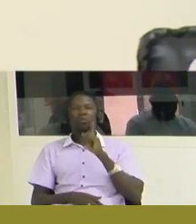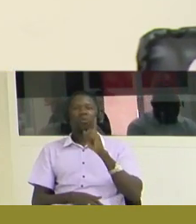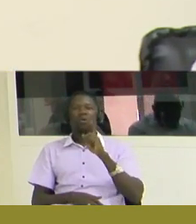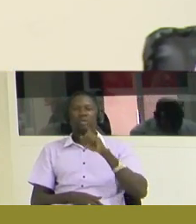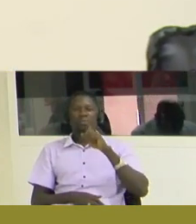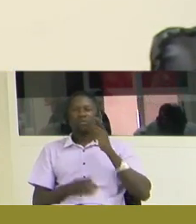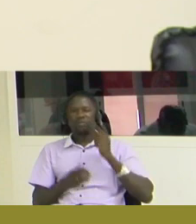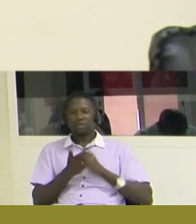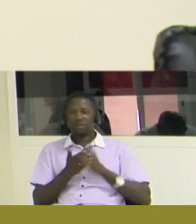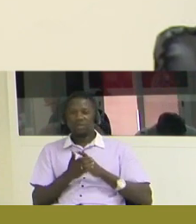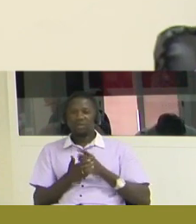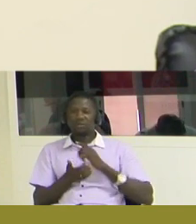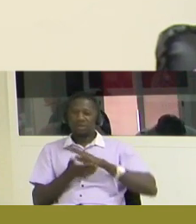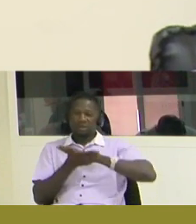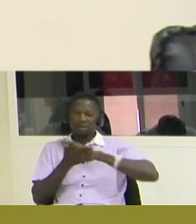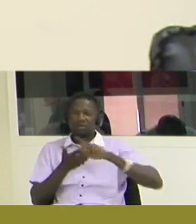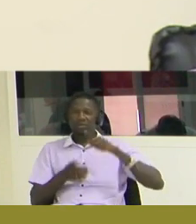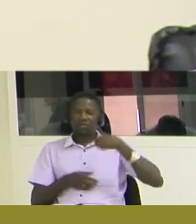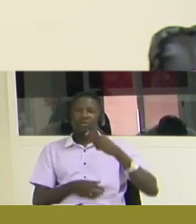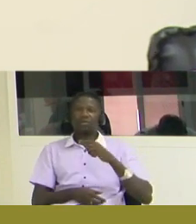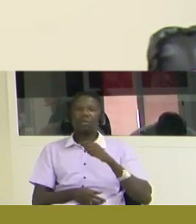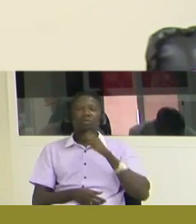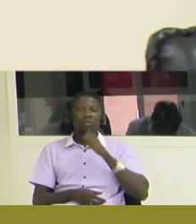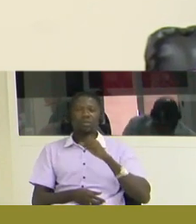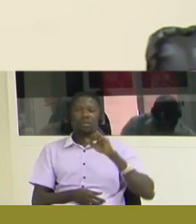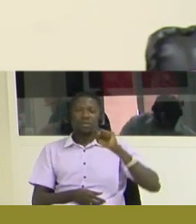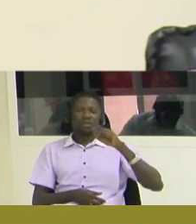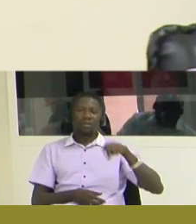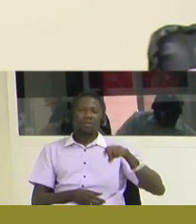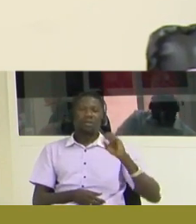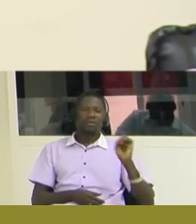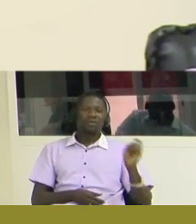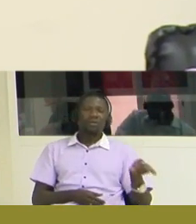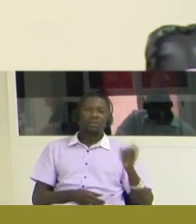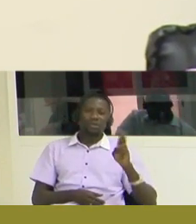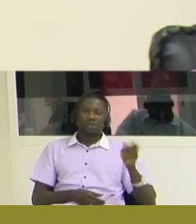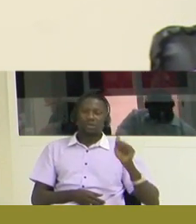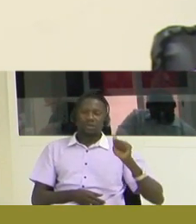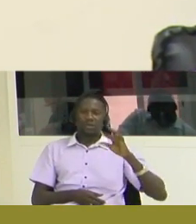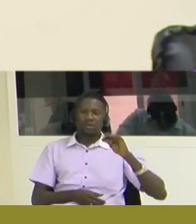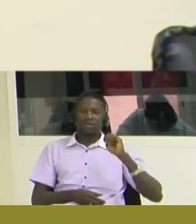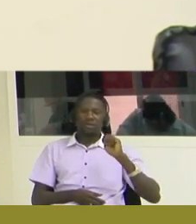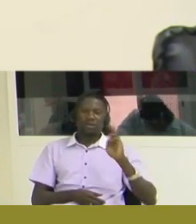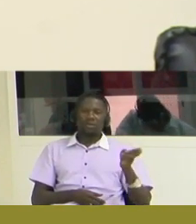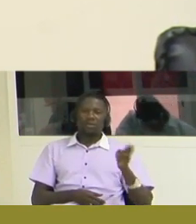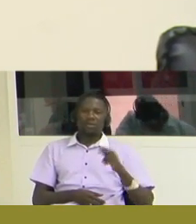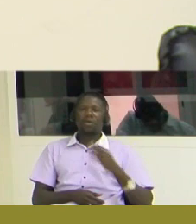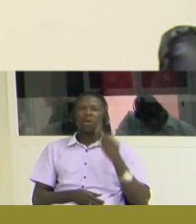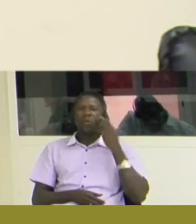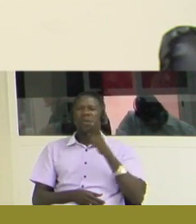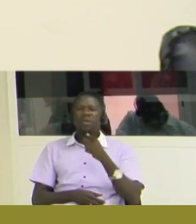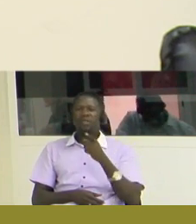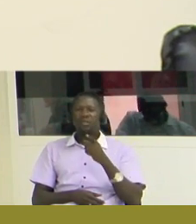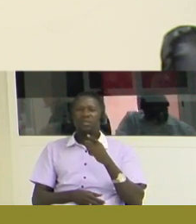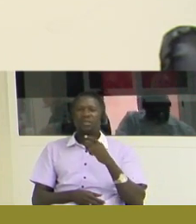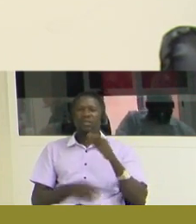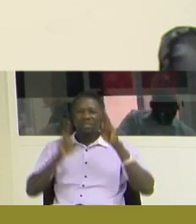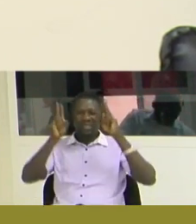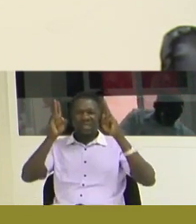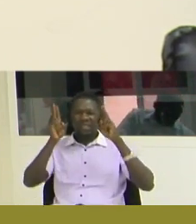from mr. singer T when did Emma Jamie actually tell you of the plot